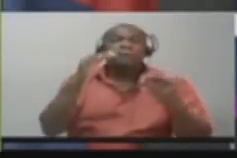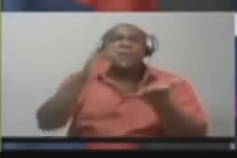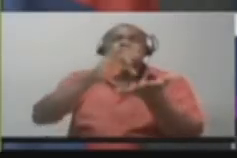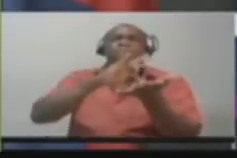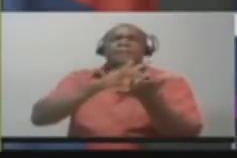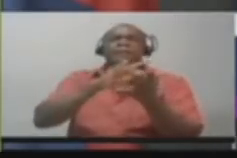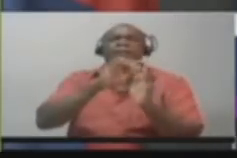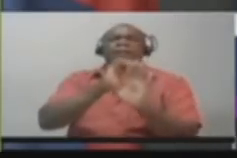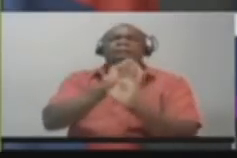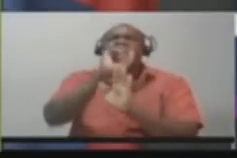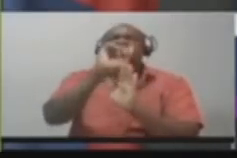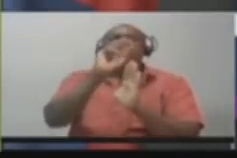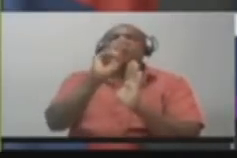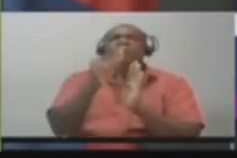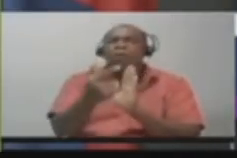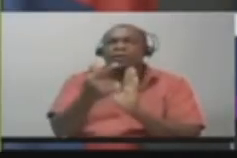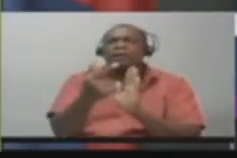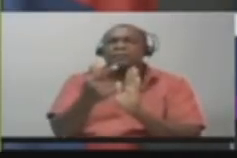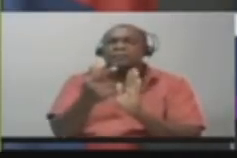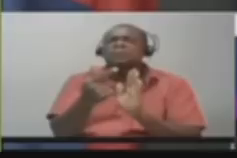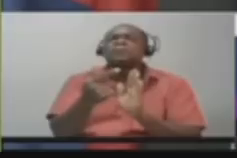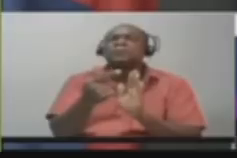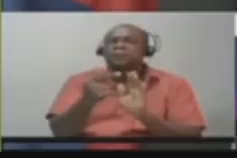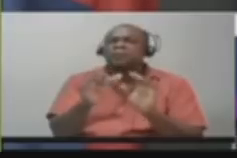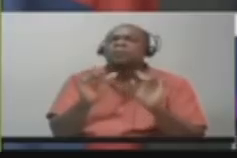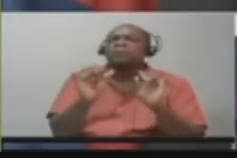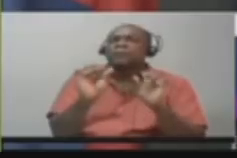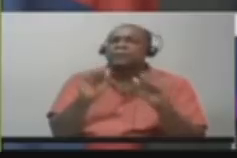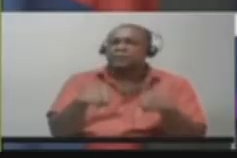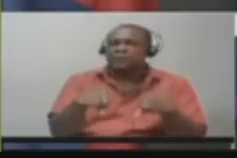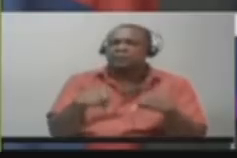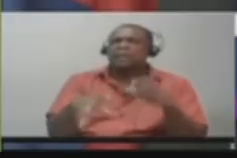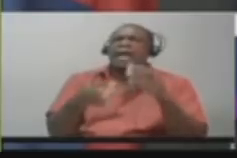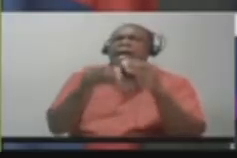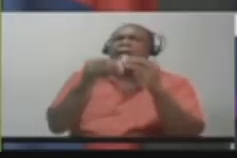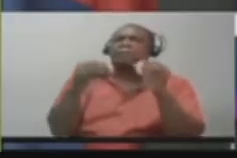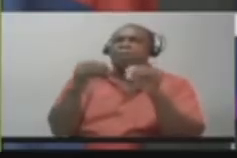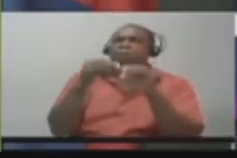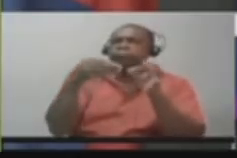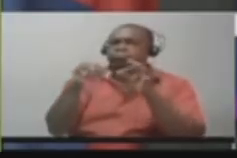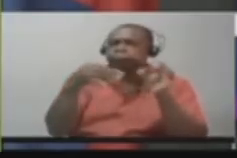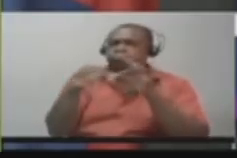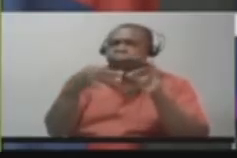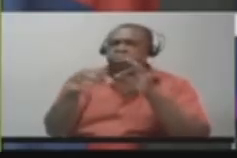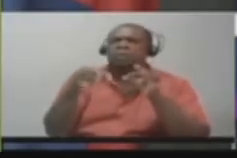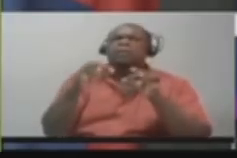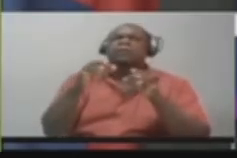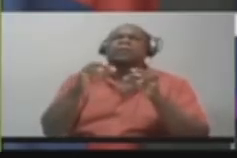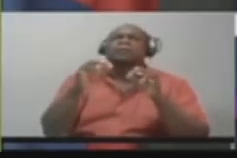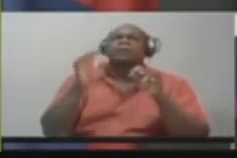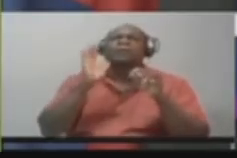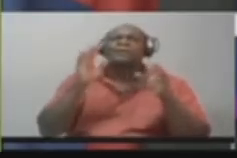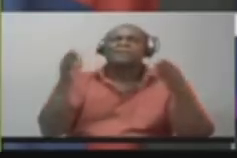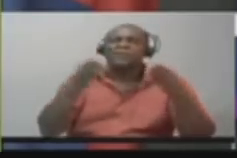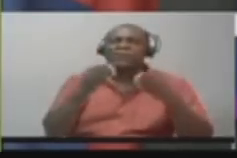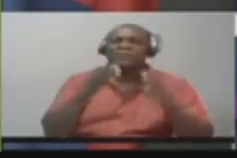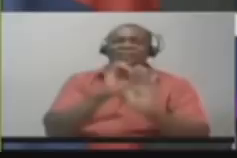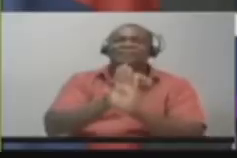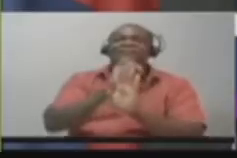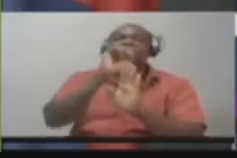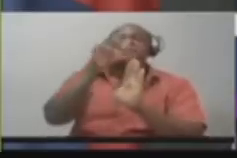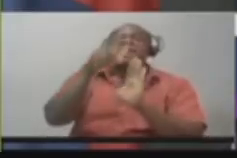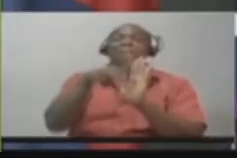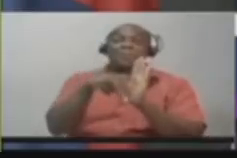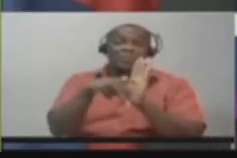on what's going to happen in September. And September, our big target is hoping to be able to have